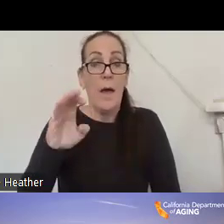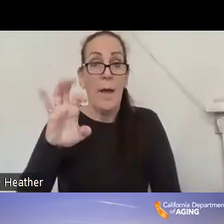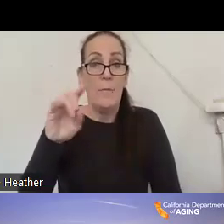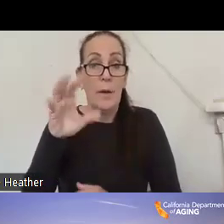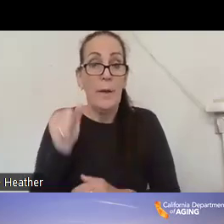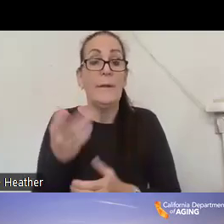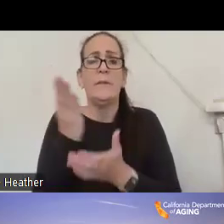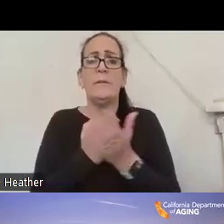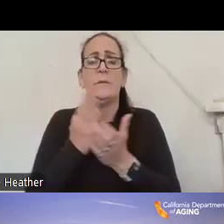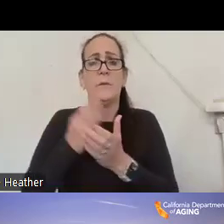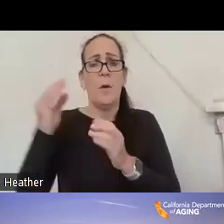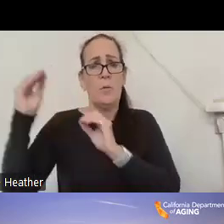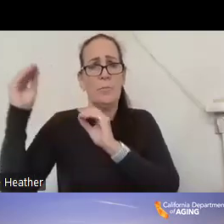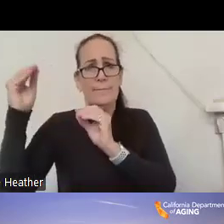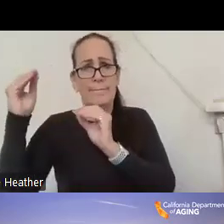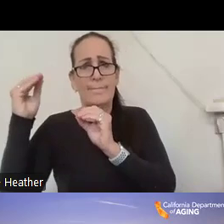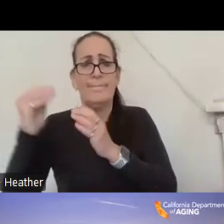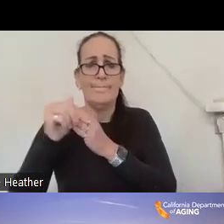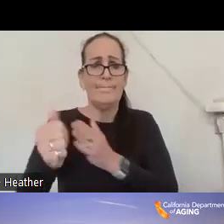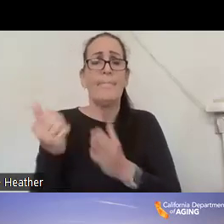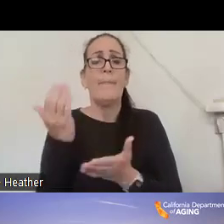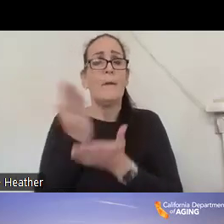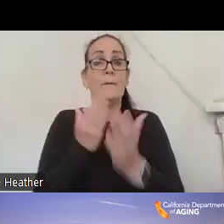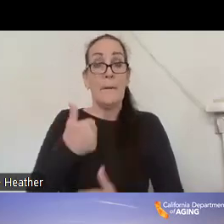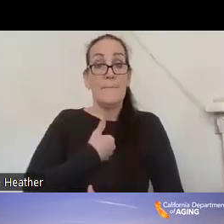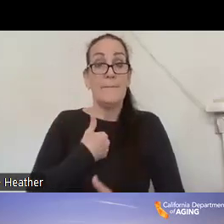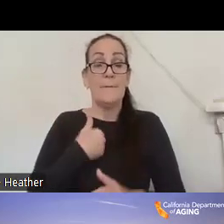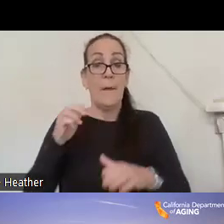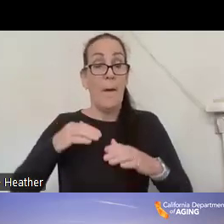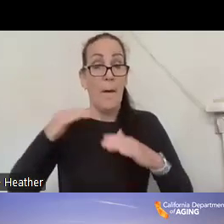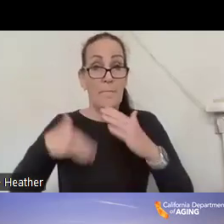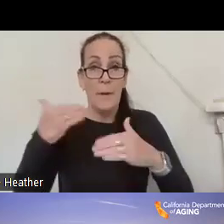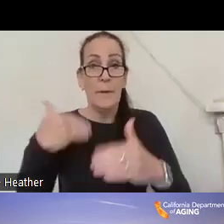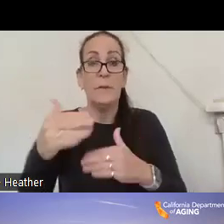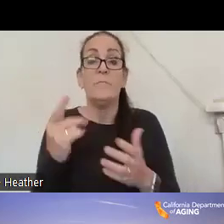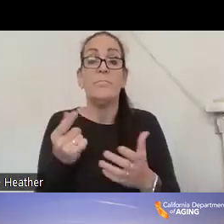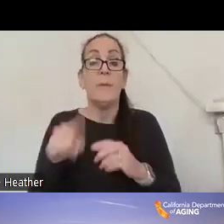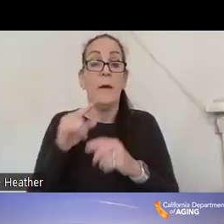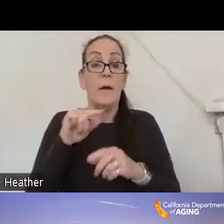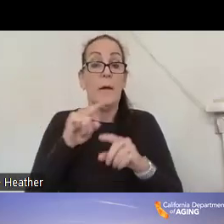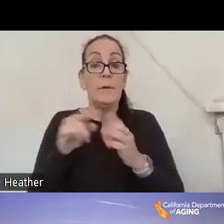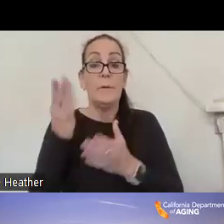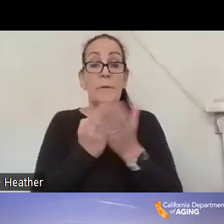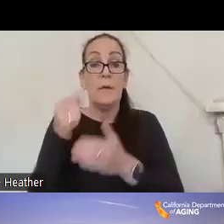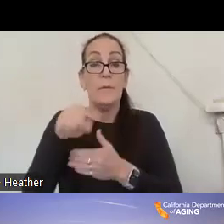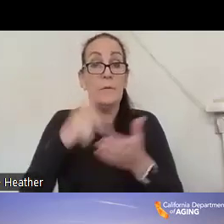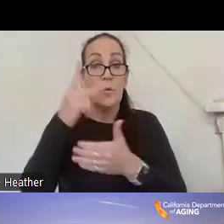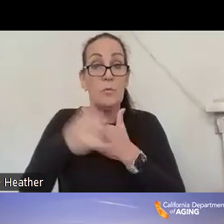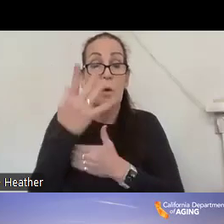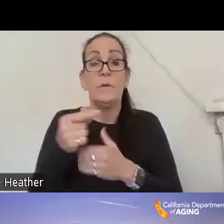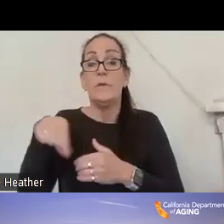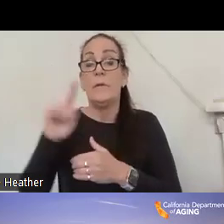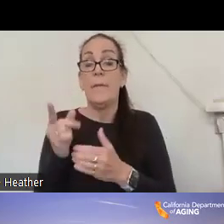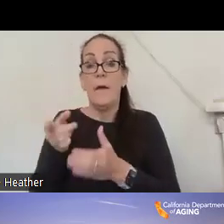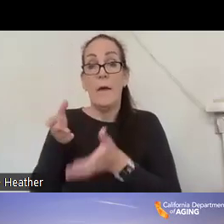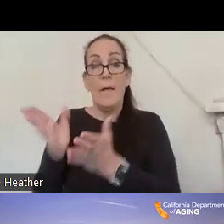And some employers also participated in this project where they carved out time for their staff to be